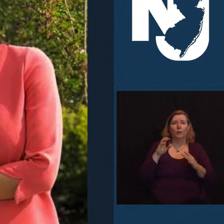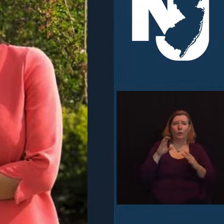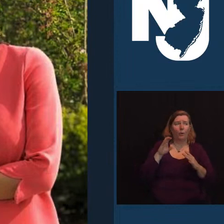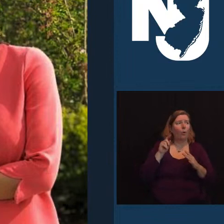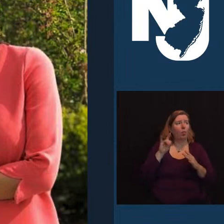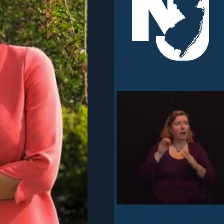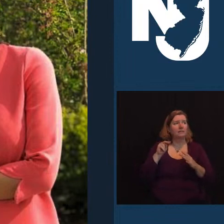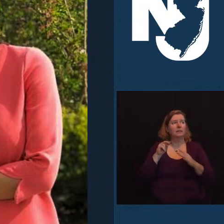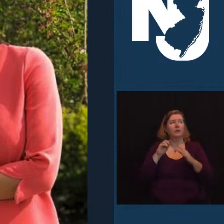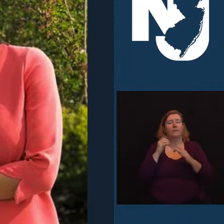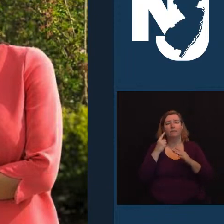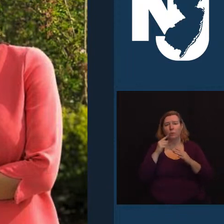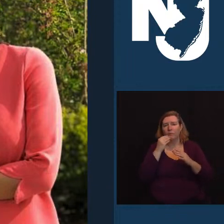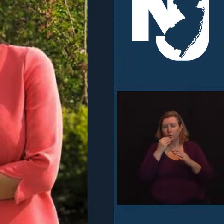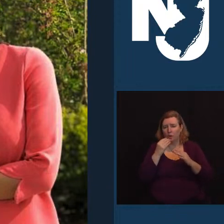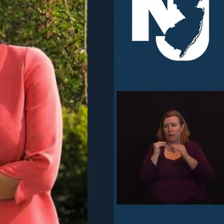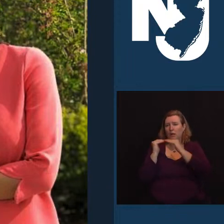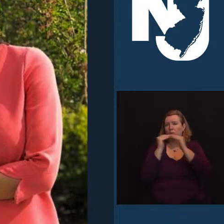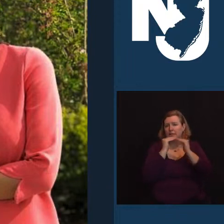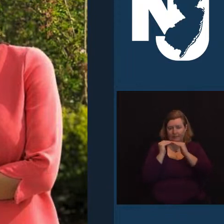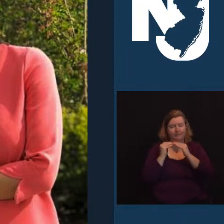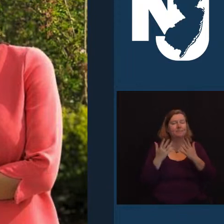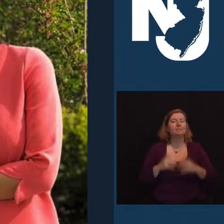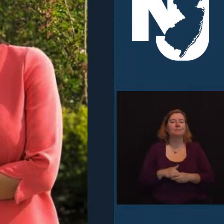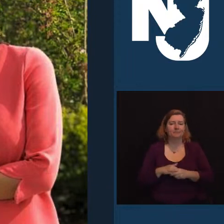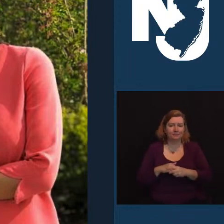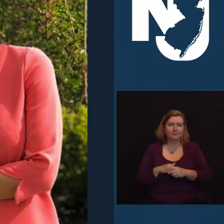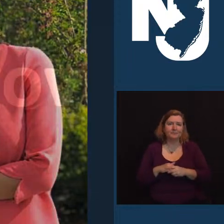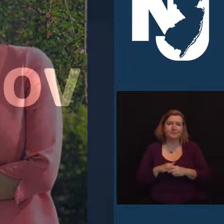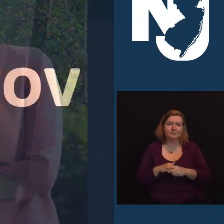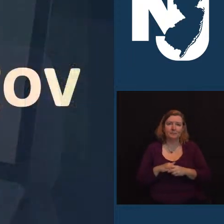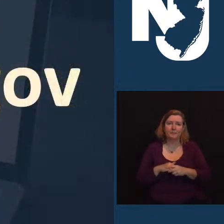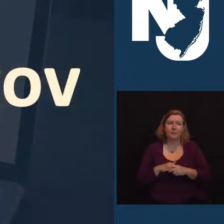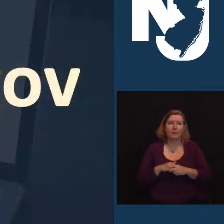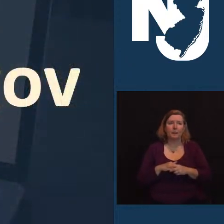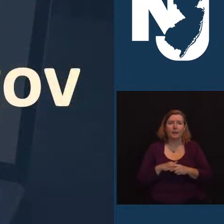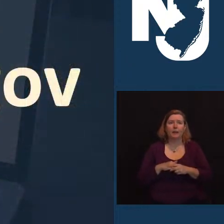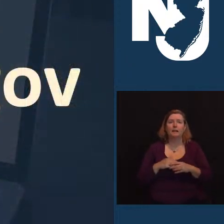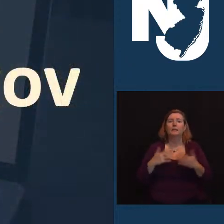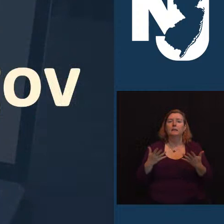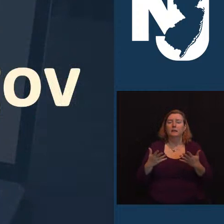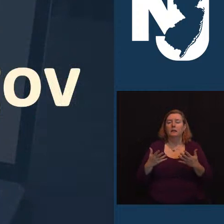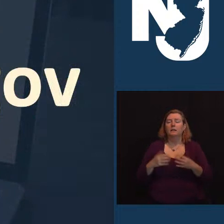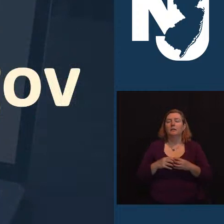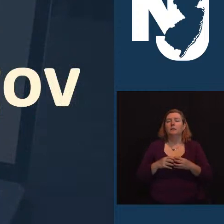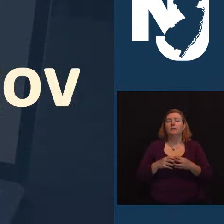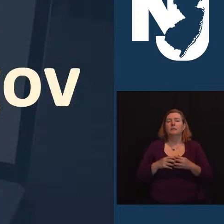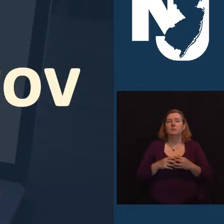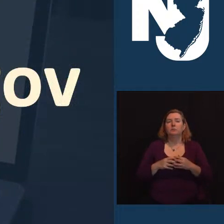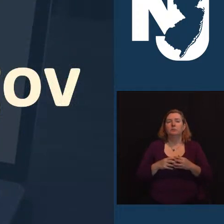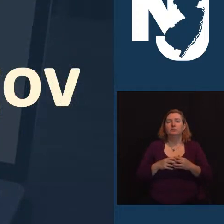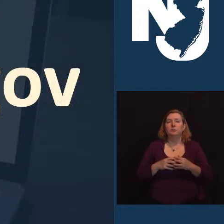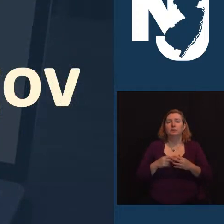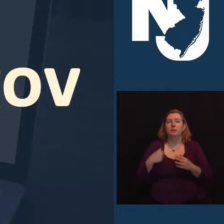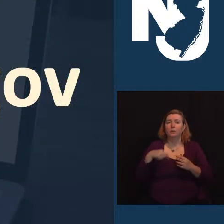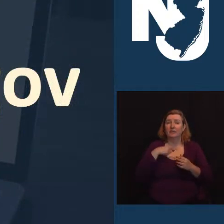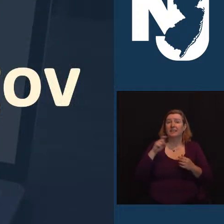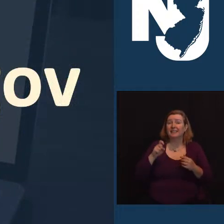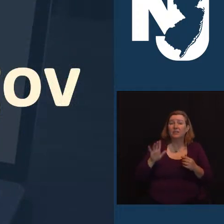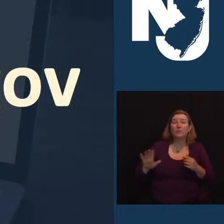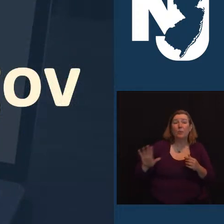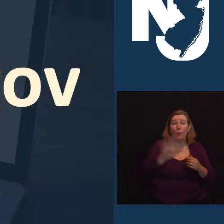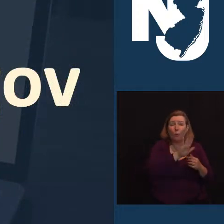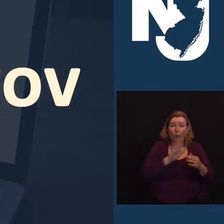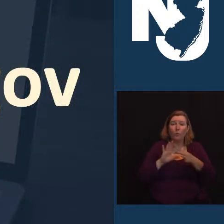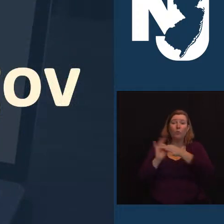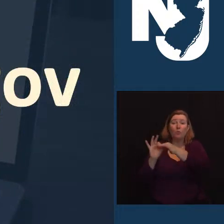coalitionequity.org. And as a general matter, partnership and cooperation are what will see us through. Whether